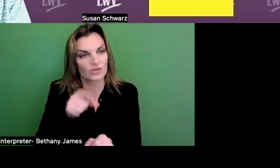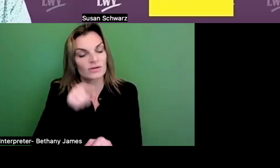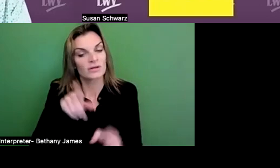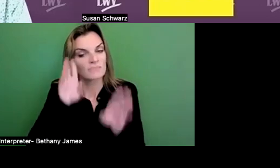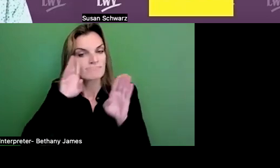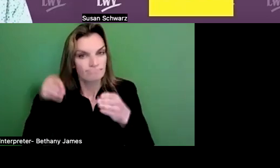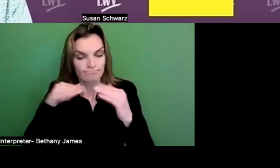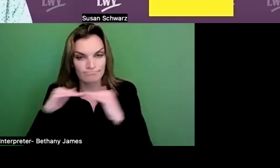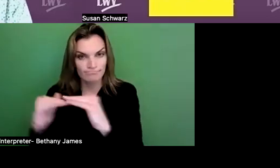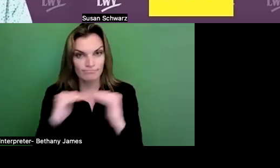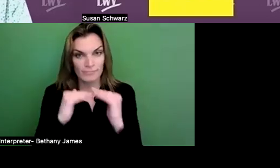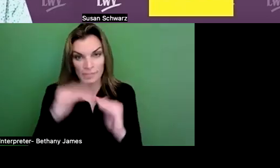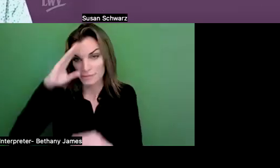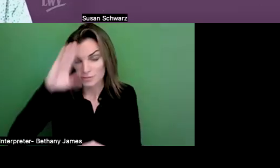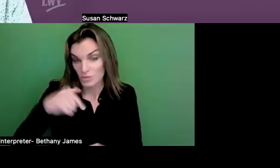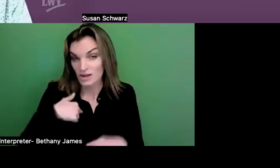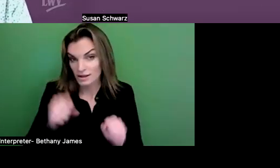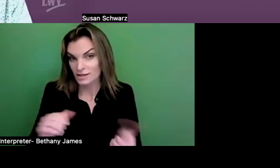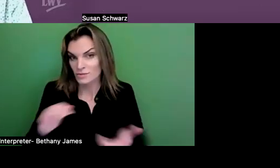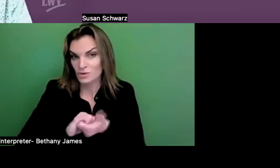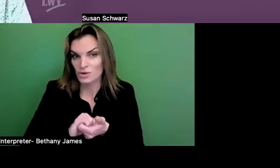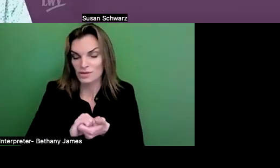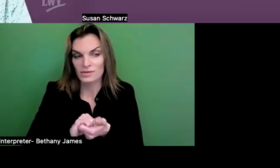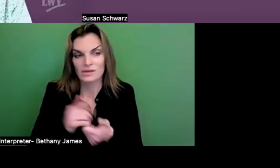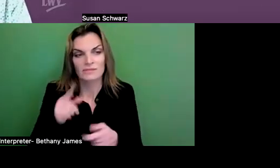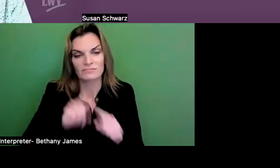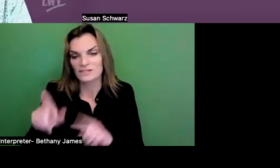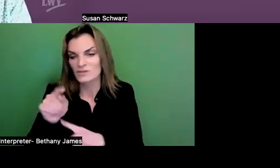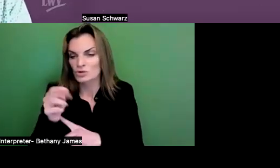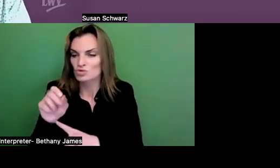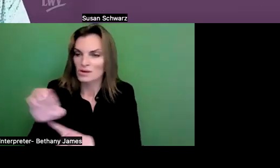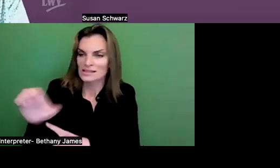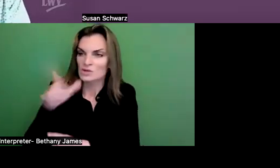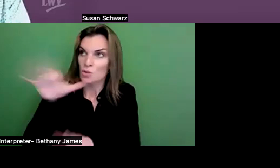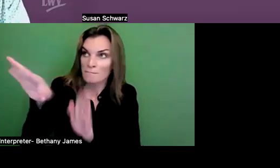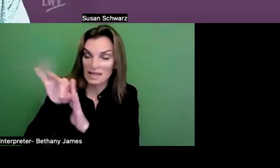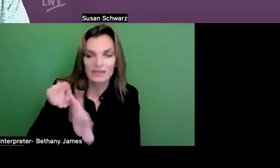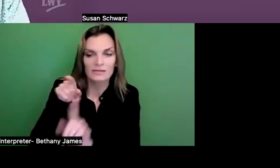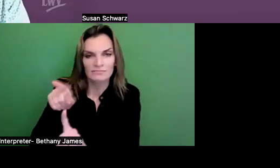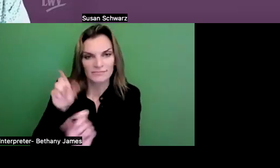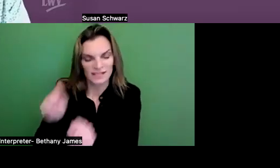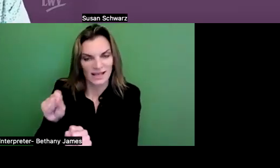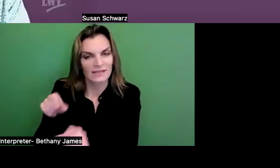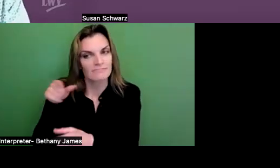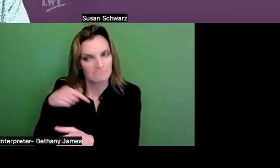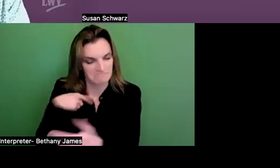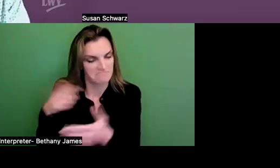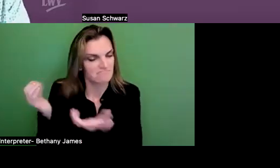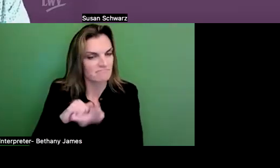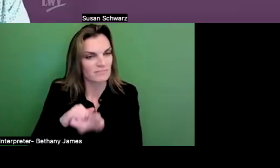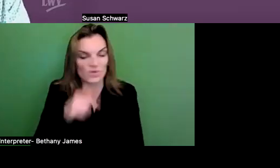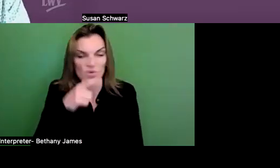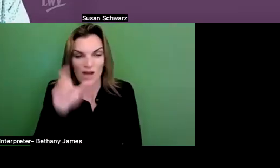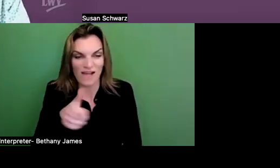Please know that I will be able to work with whichever trustees you vote for. You don't have to vote along a single party